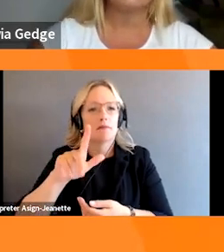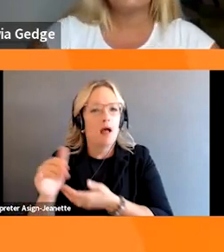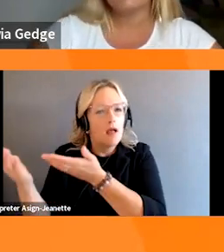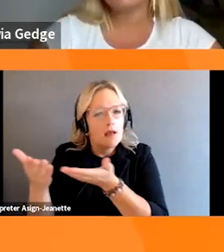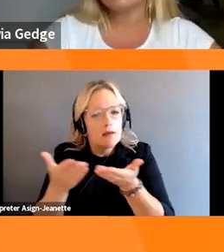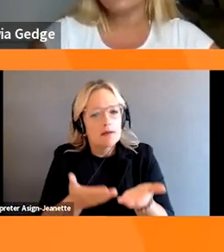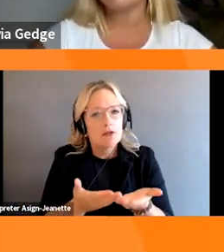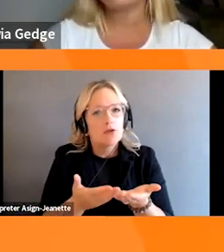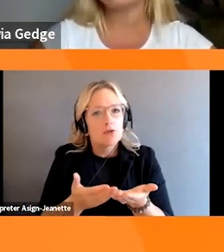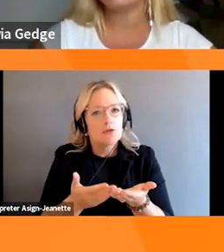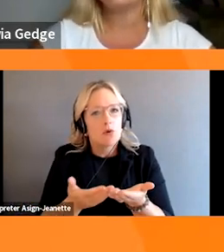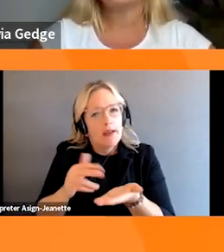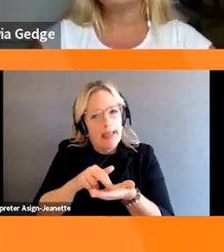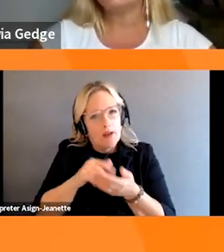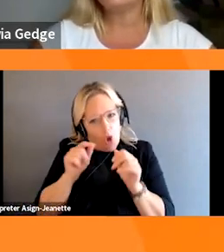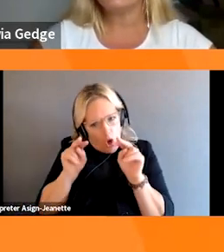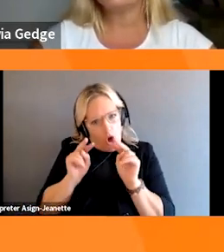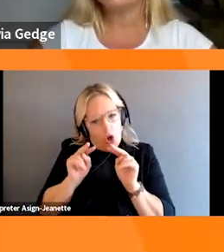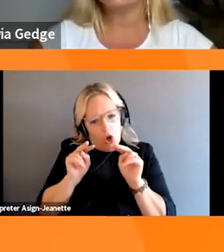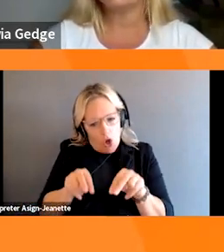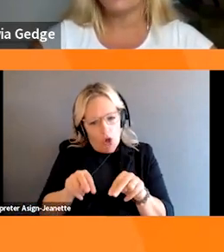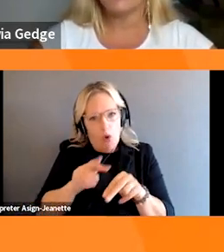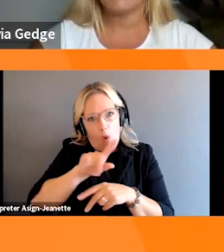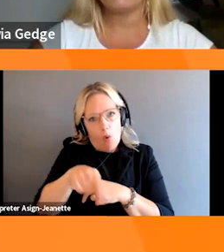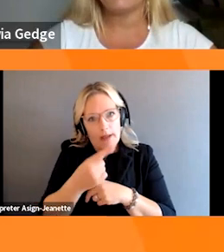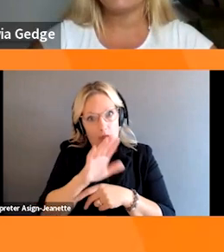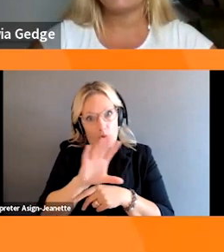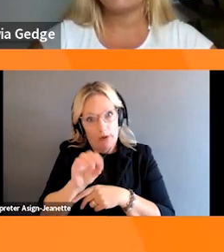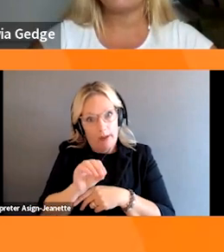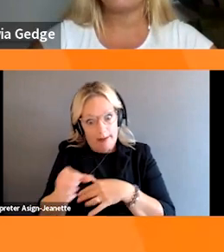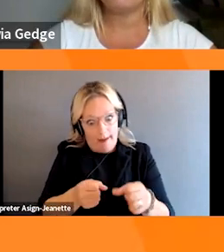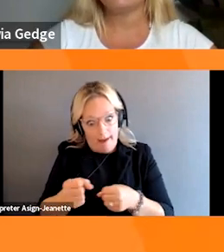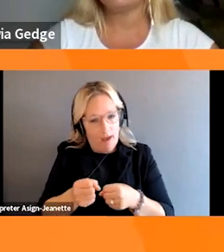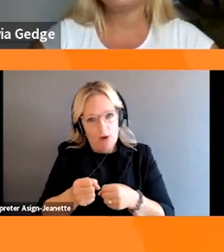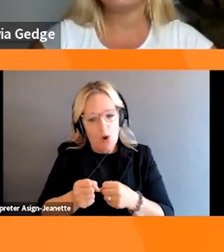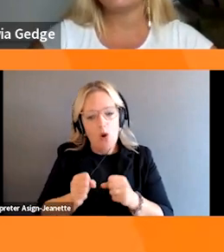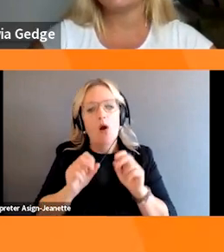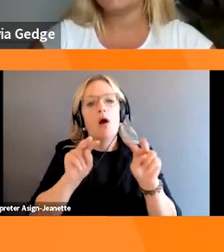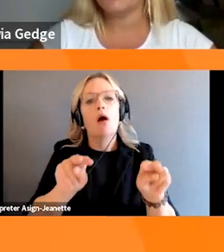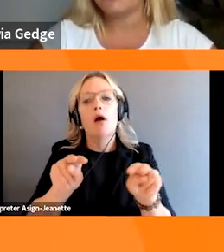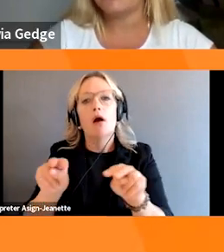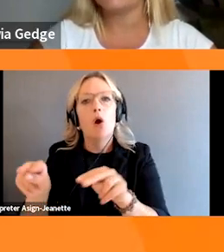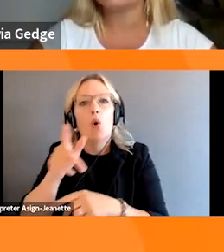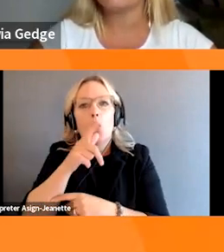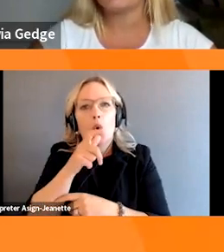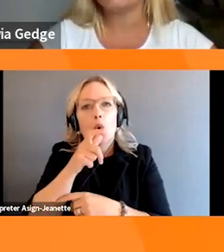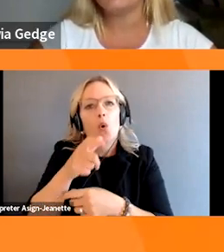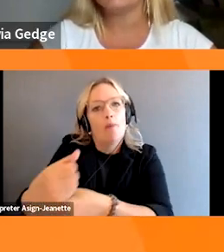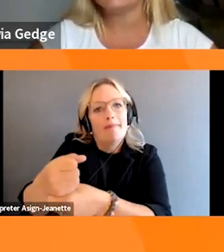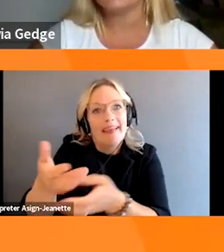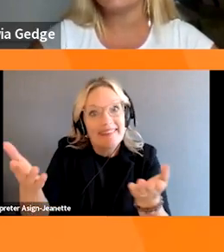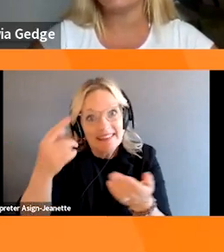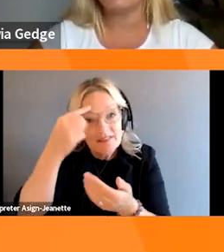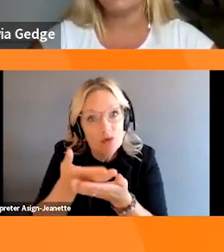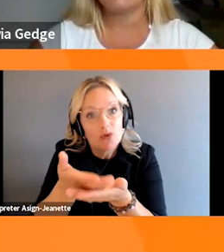are your suppliers? If you want to have be sort of a be